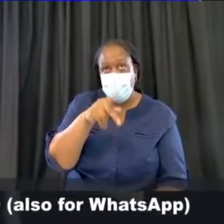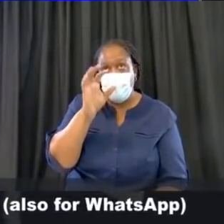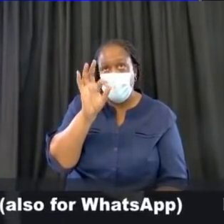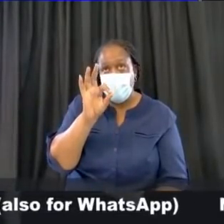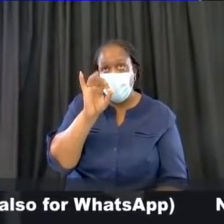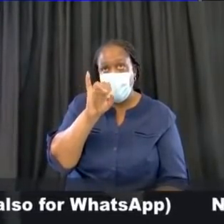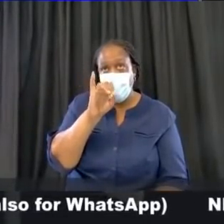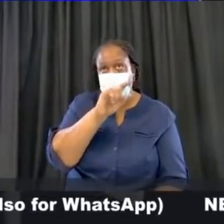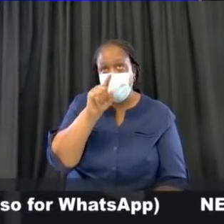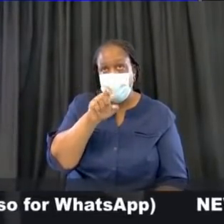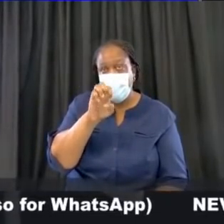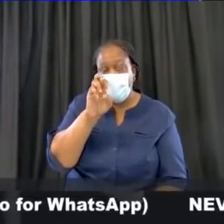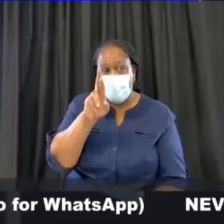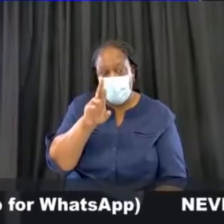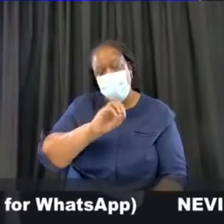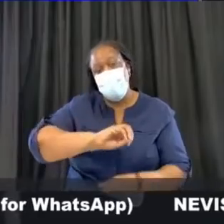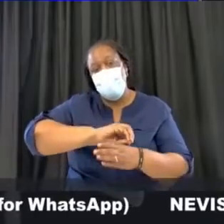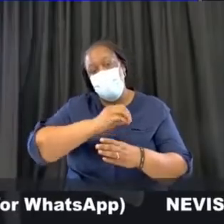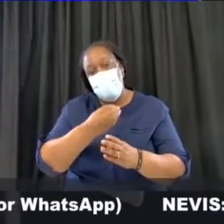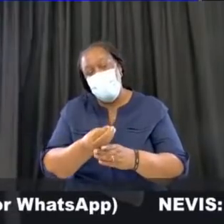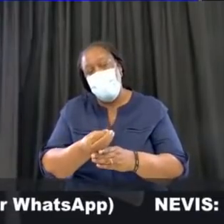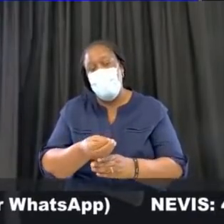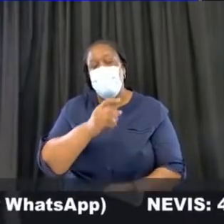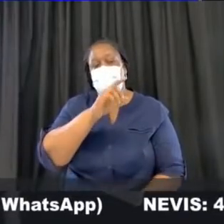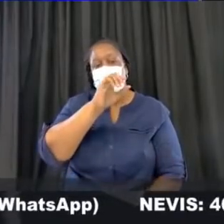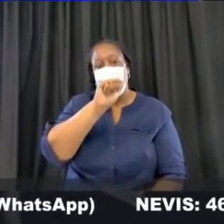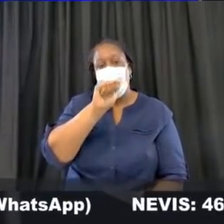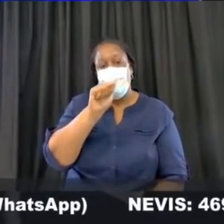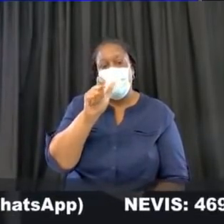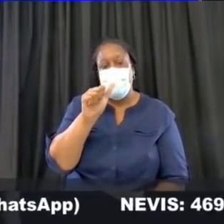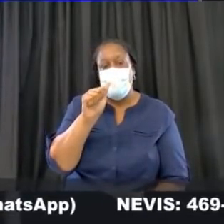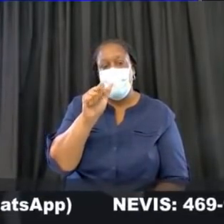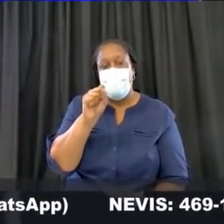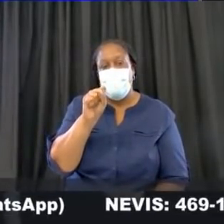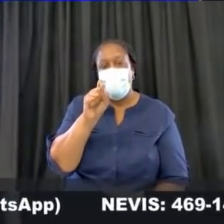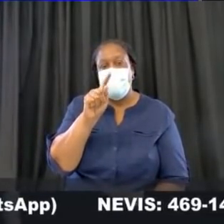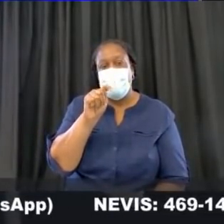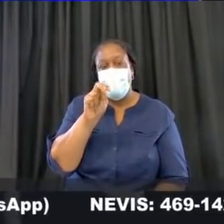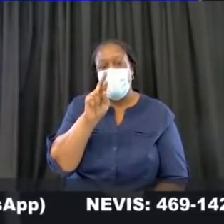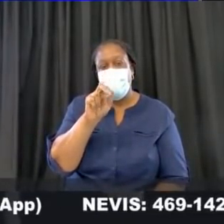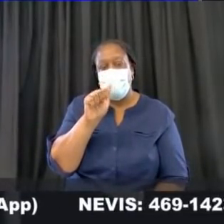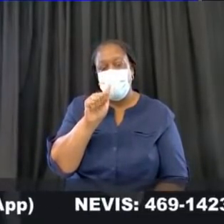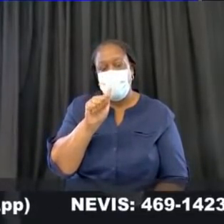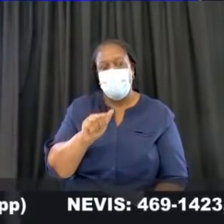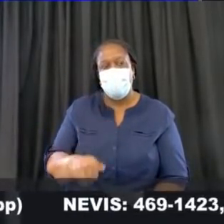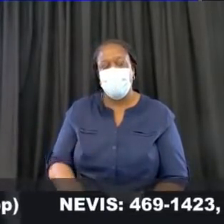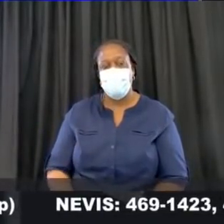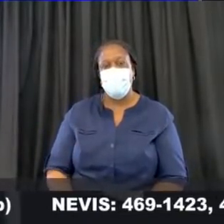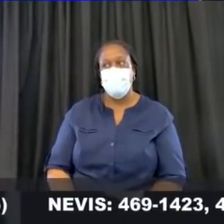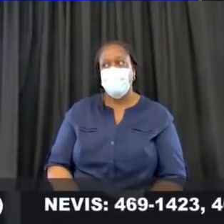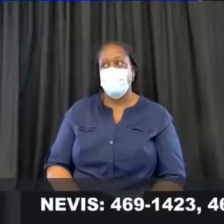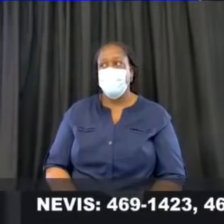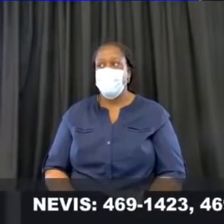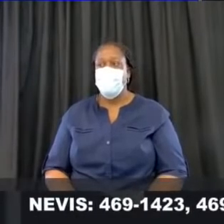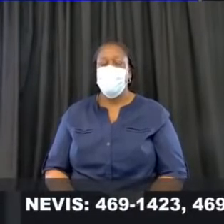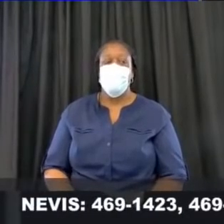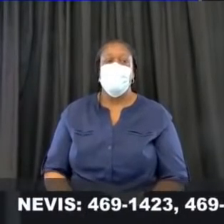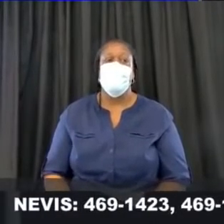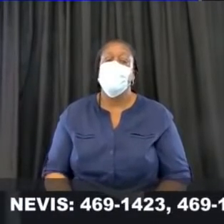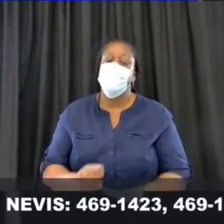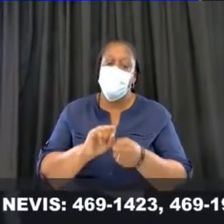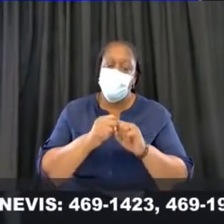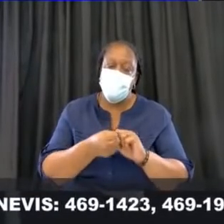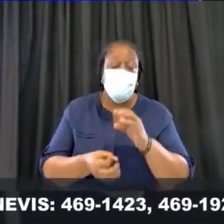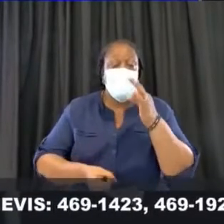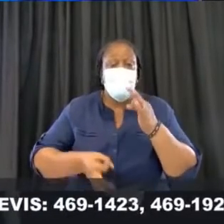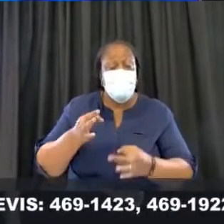Health that information. Call your nearest health center, provide us the information through the 311 or even through your